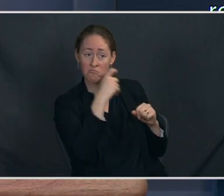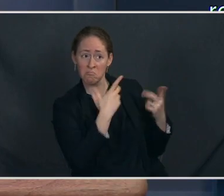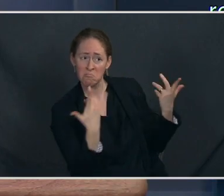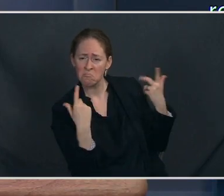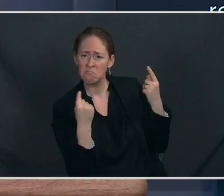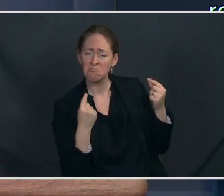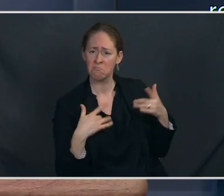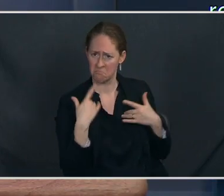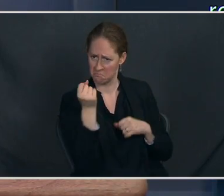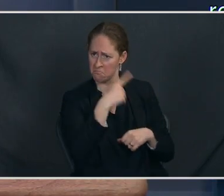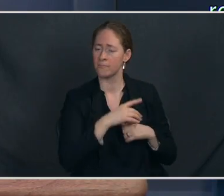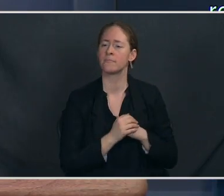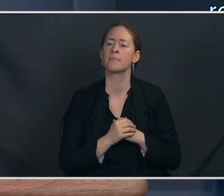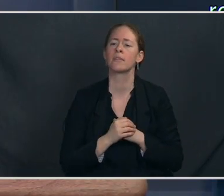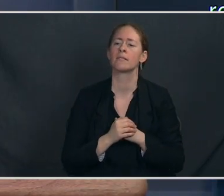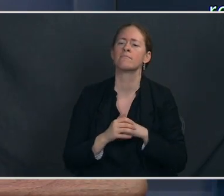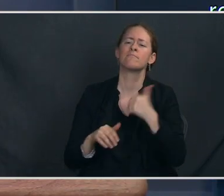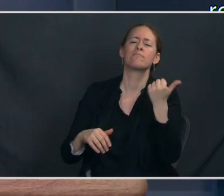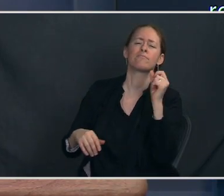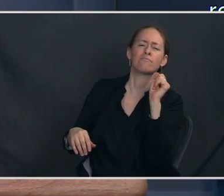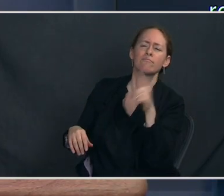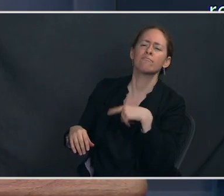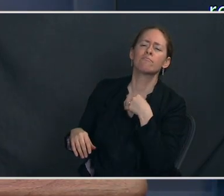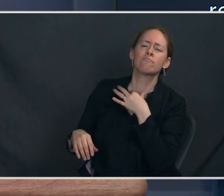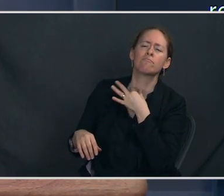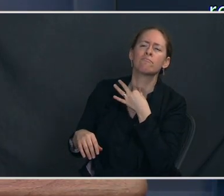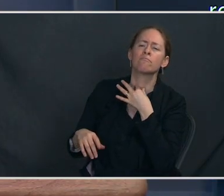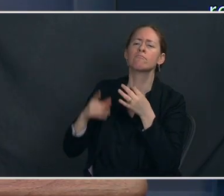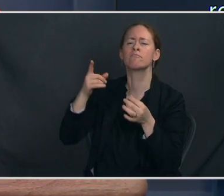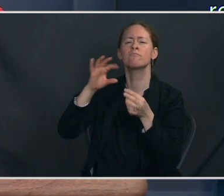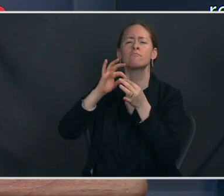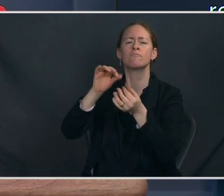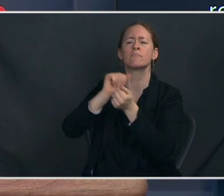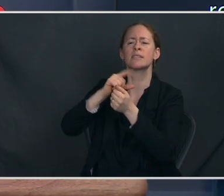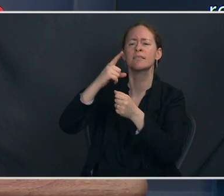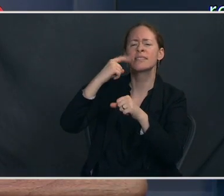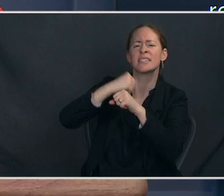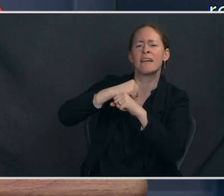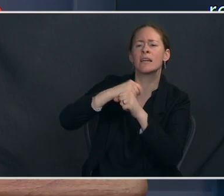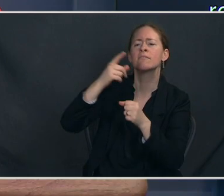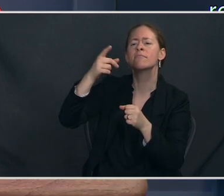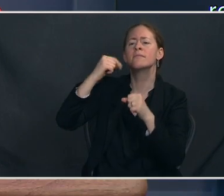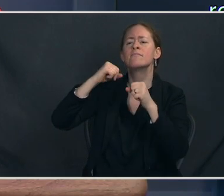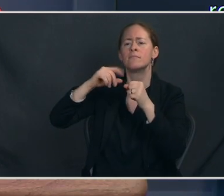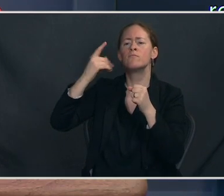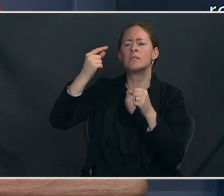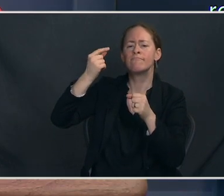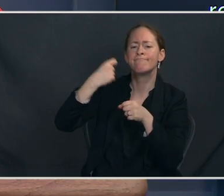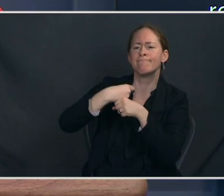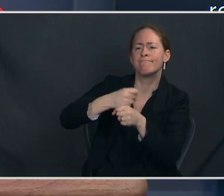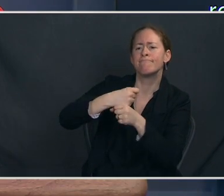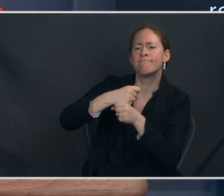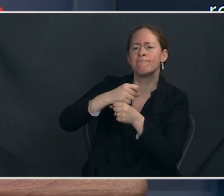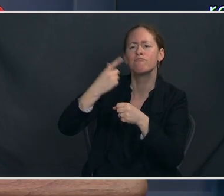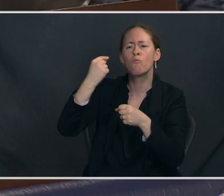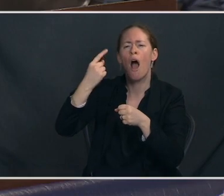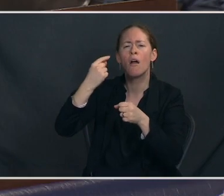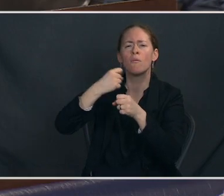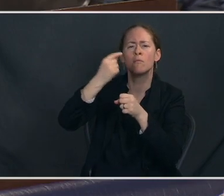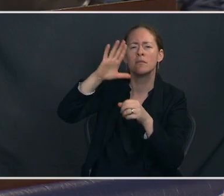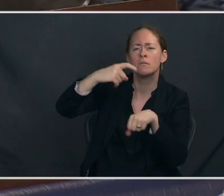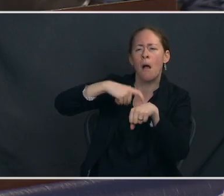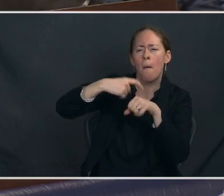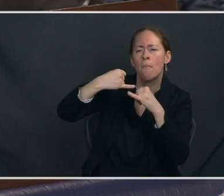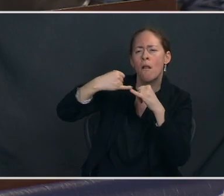ahead. Hi. Regarding the Defense Production Act, what is the timeline for ramping up production of supplies, specifically the